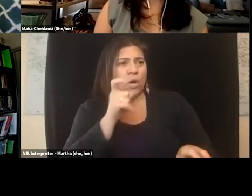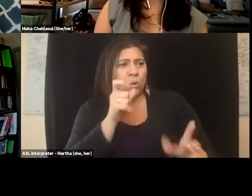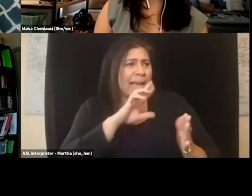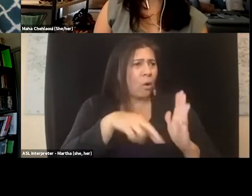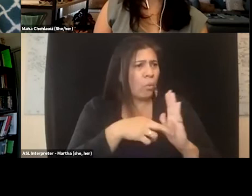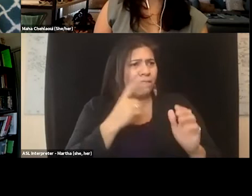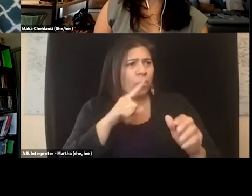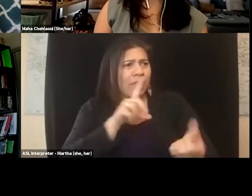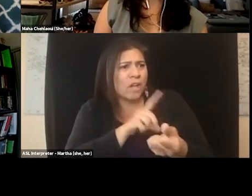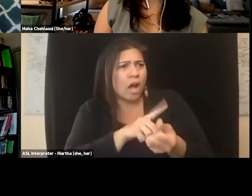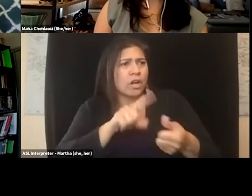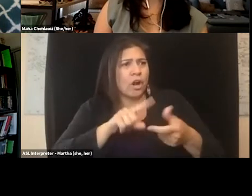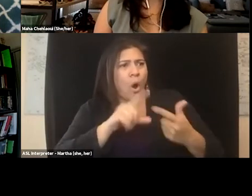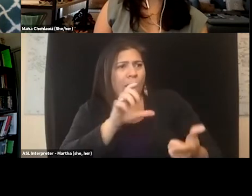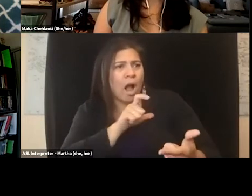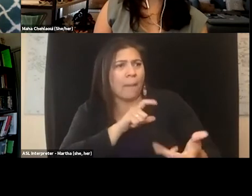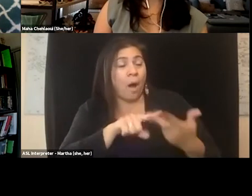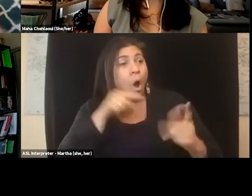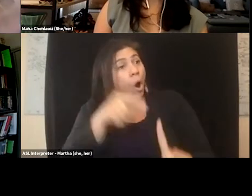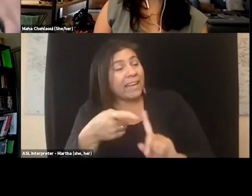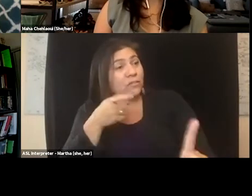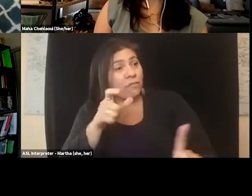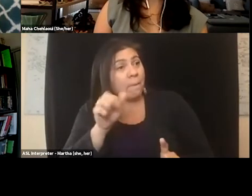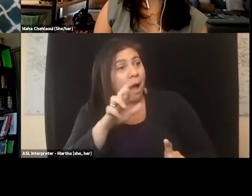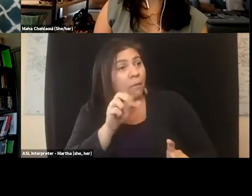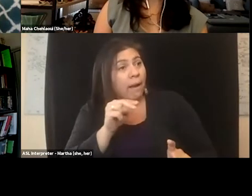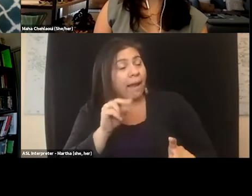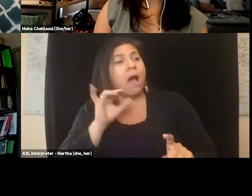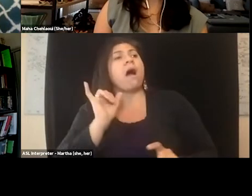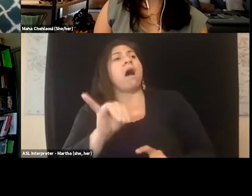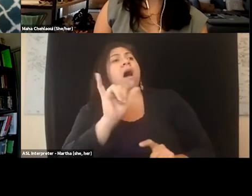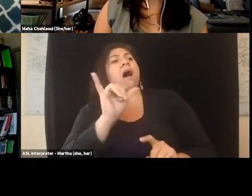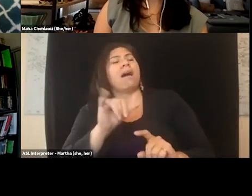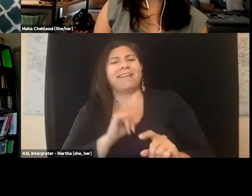Oh, this guy is Iranian. I had no idea from watching the show. I just know he's brown.